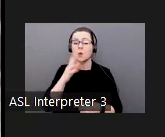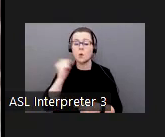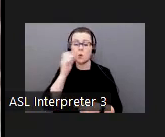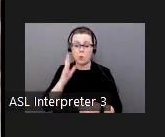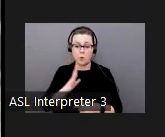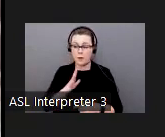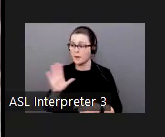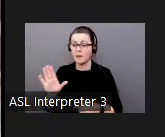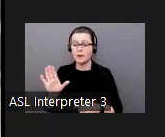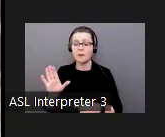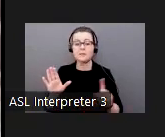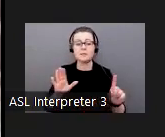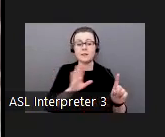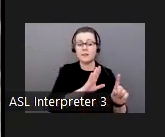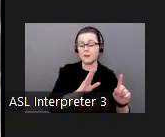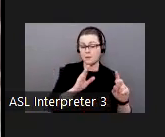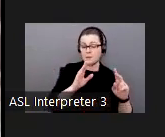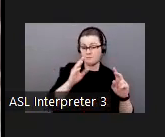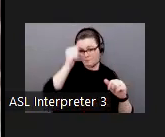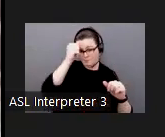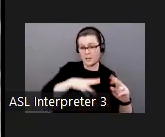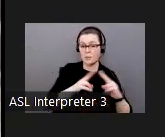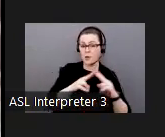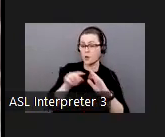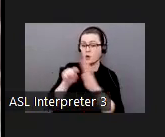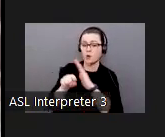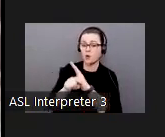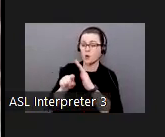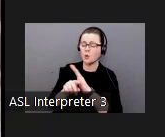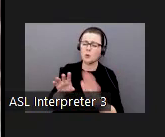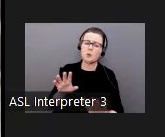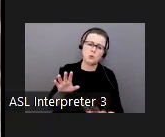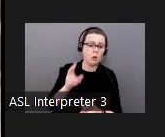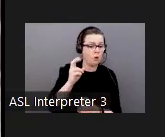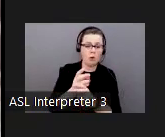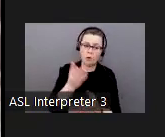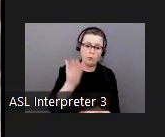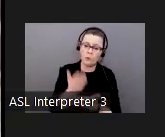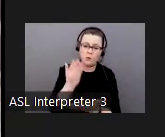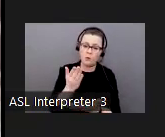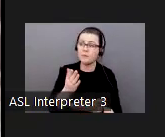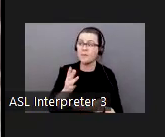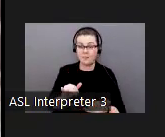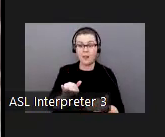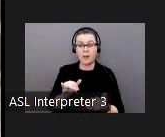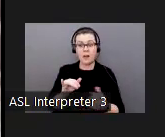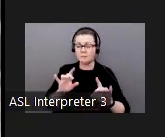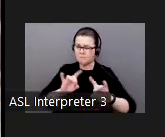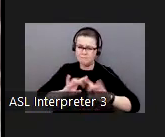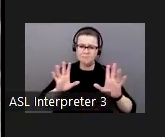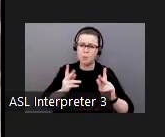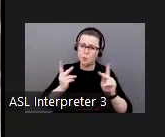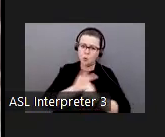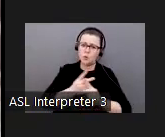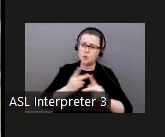is a significant gendered issue, and it is getting worse as the population ages. And so it's incumbent upon us, I think, to